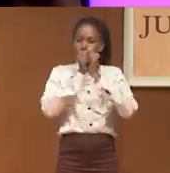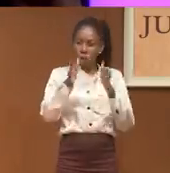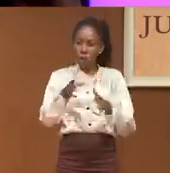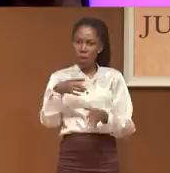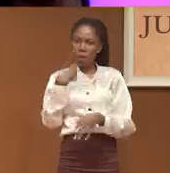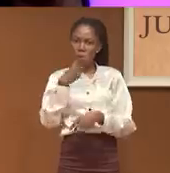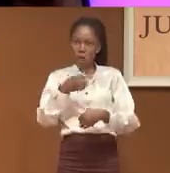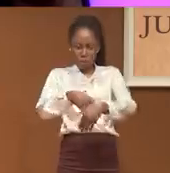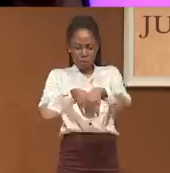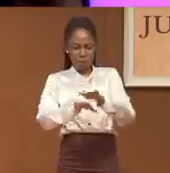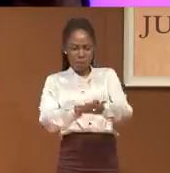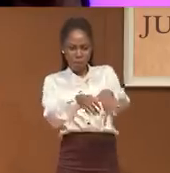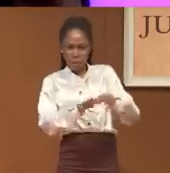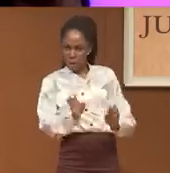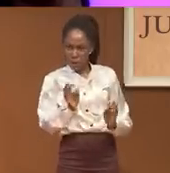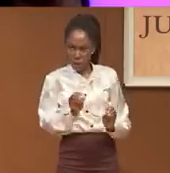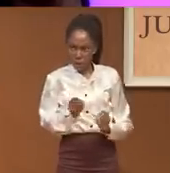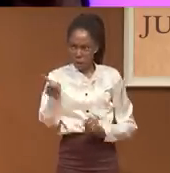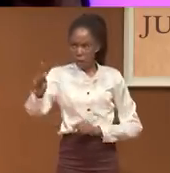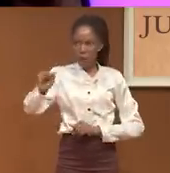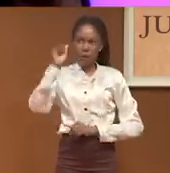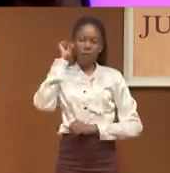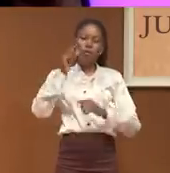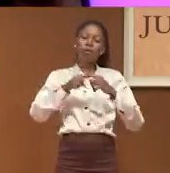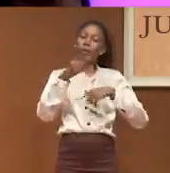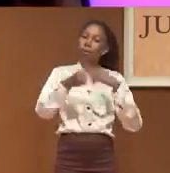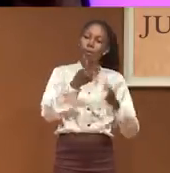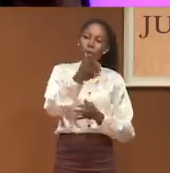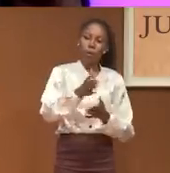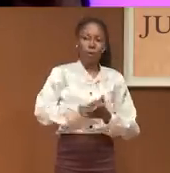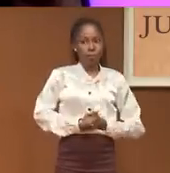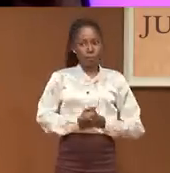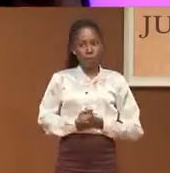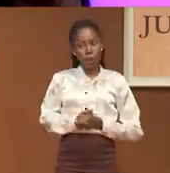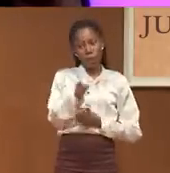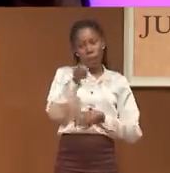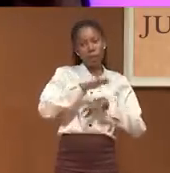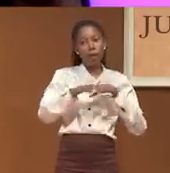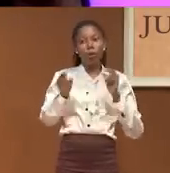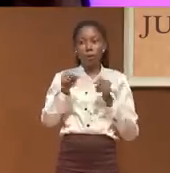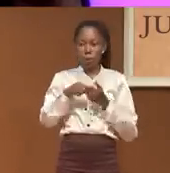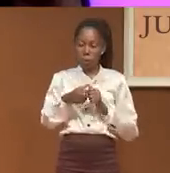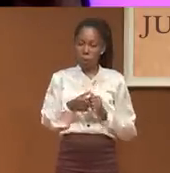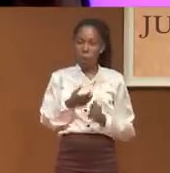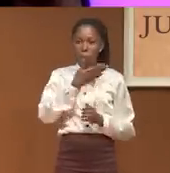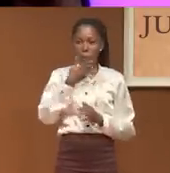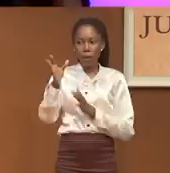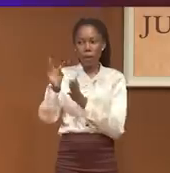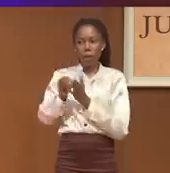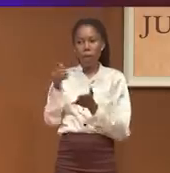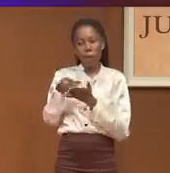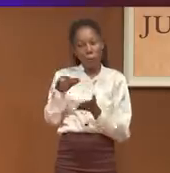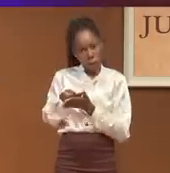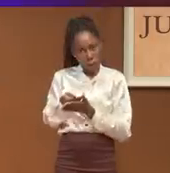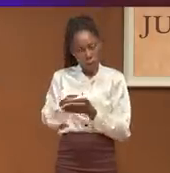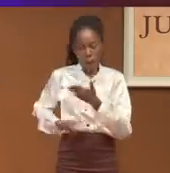encumbrances. He didn't go. And I said, okay, I don't have any issue with you, but I want my money back.